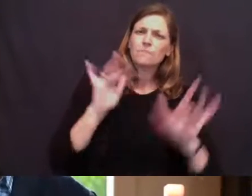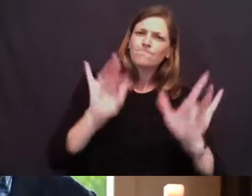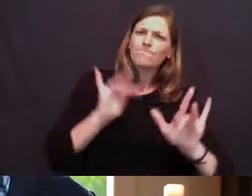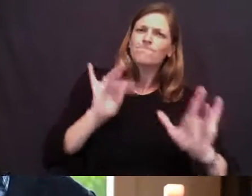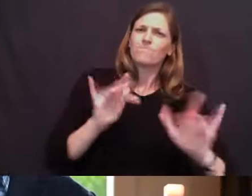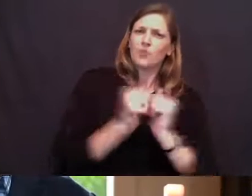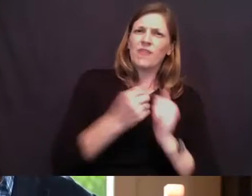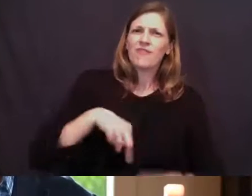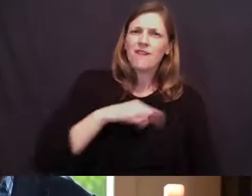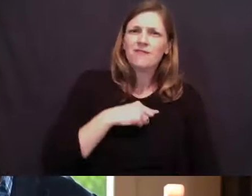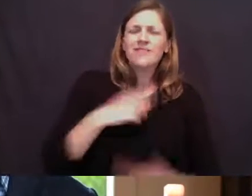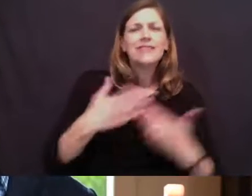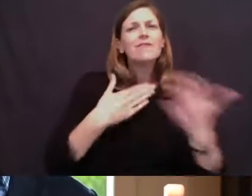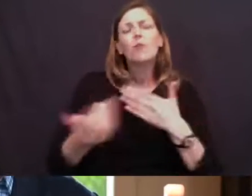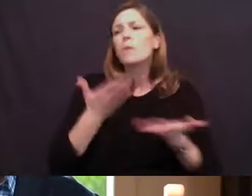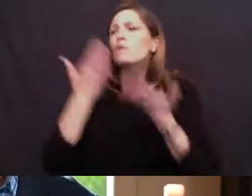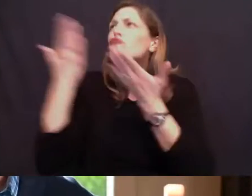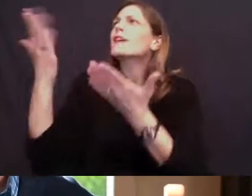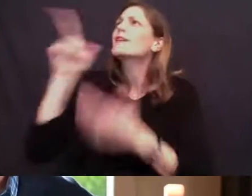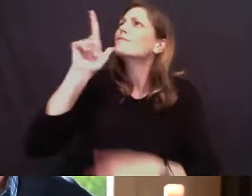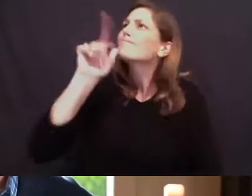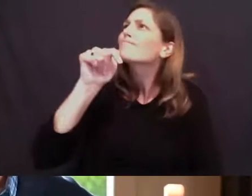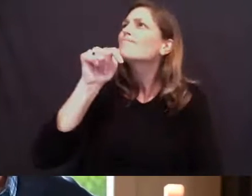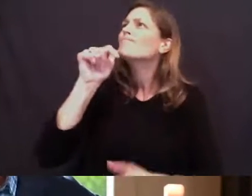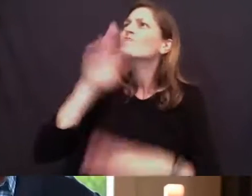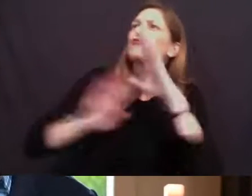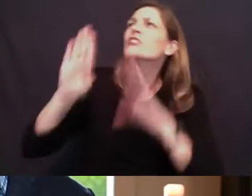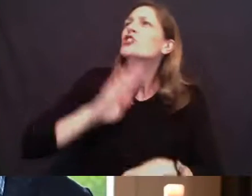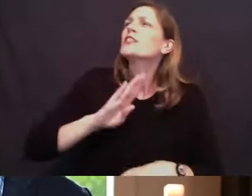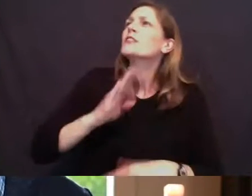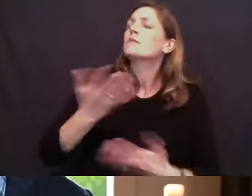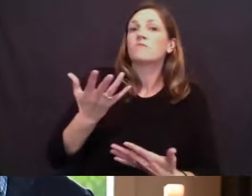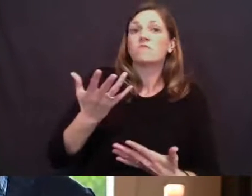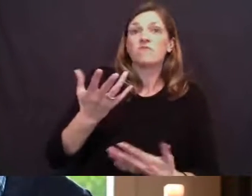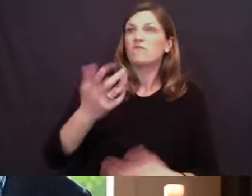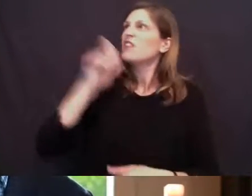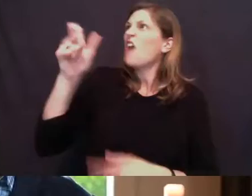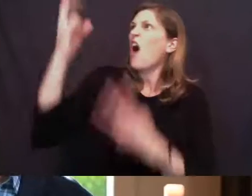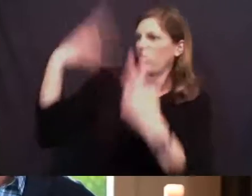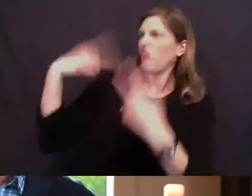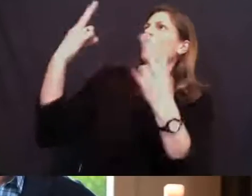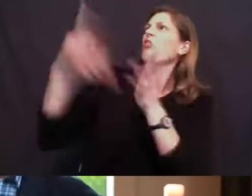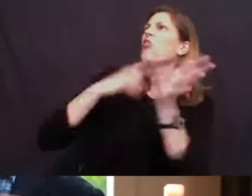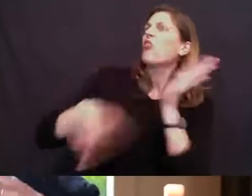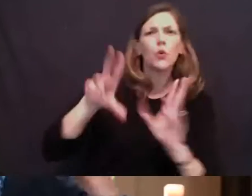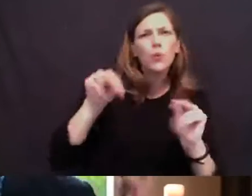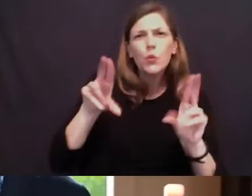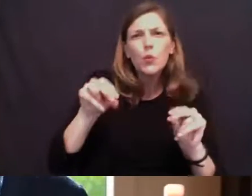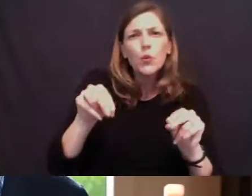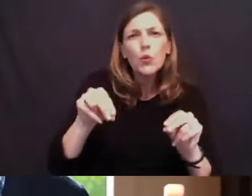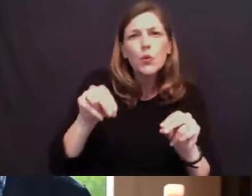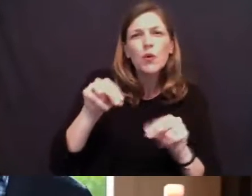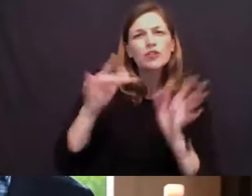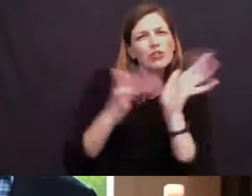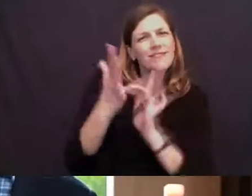our frustrations and our disappointments, he doesn't rebuke us for it. He could have. He understands that we don't understand the